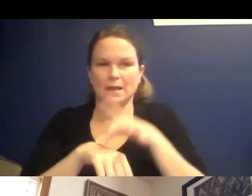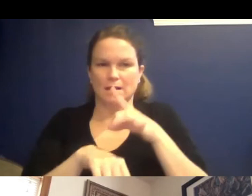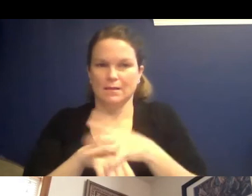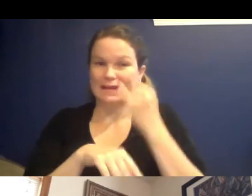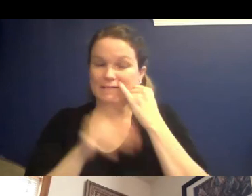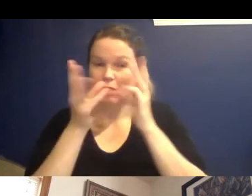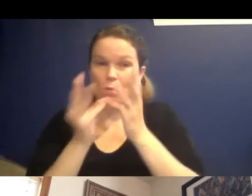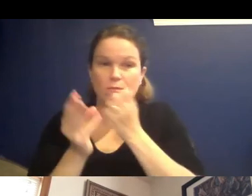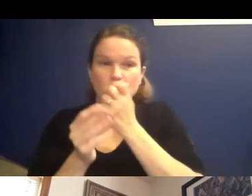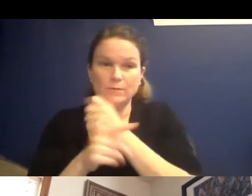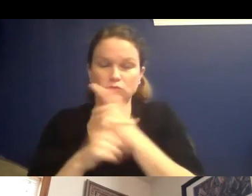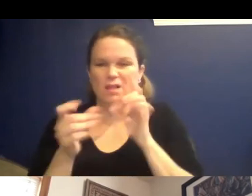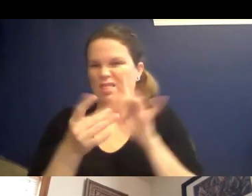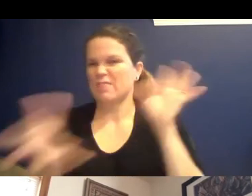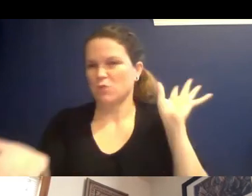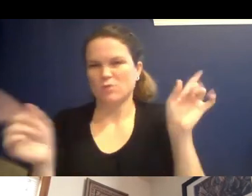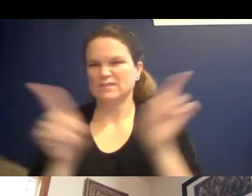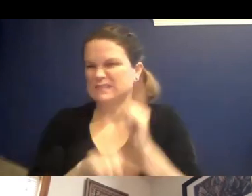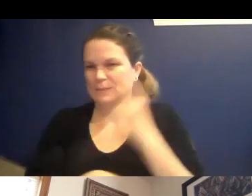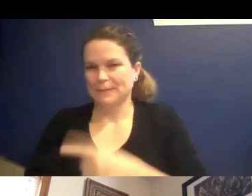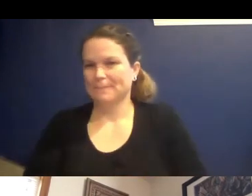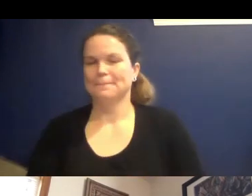let them go the same afternoon.